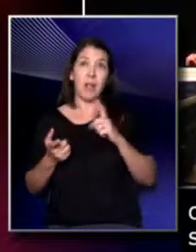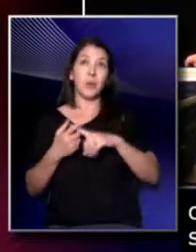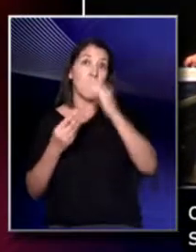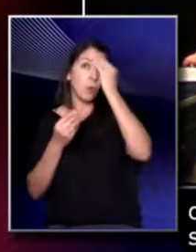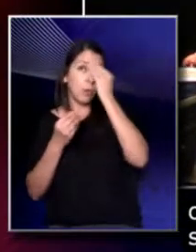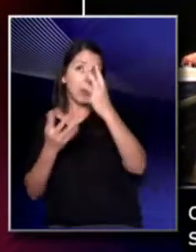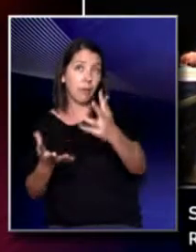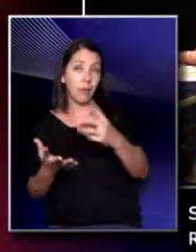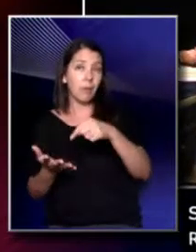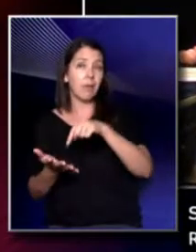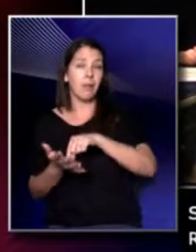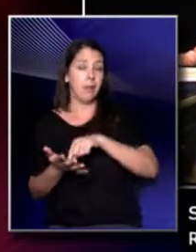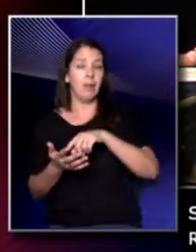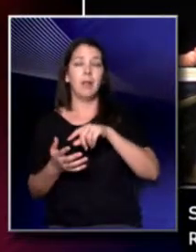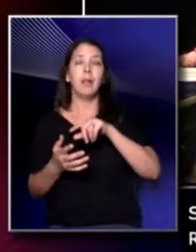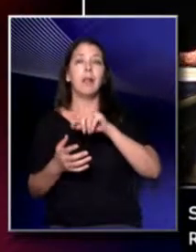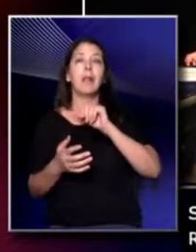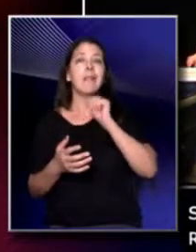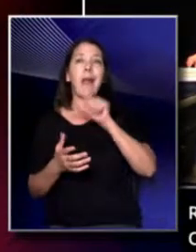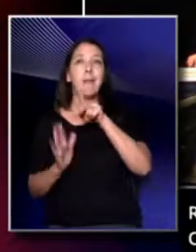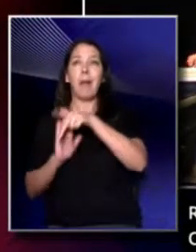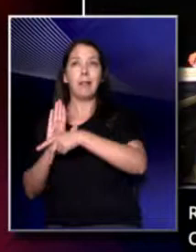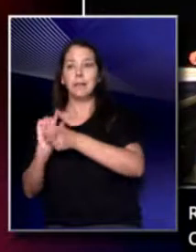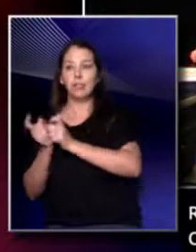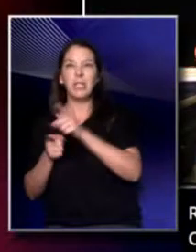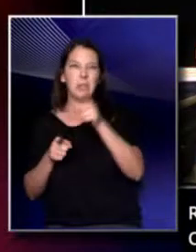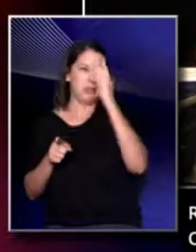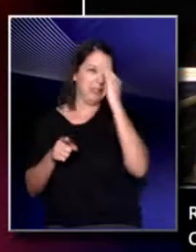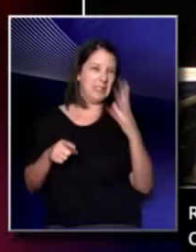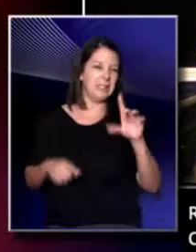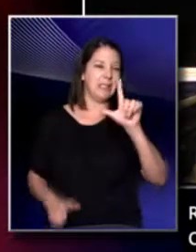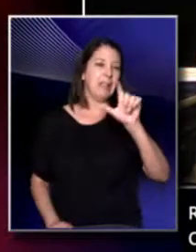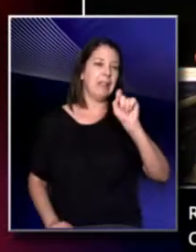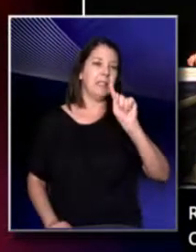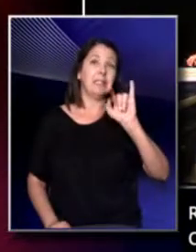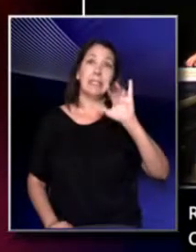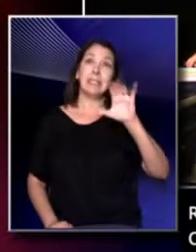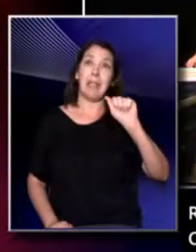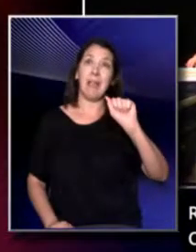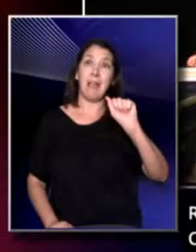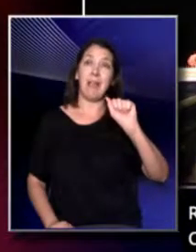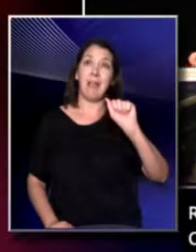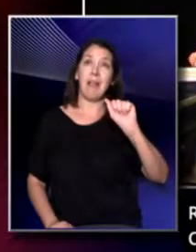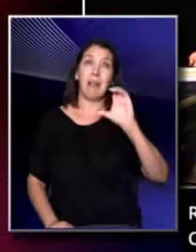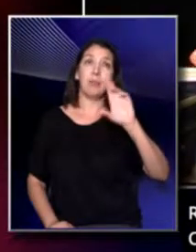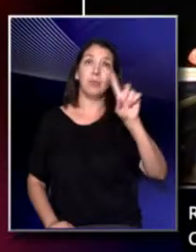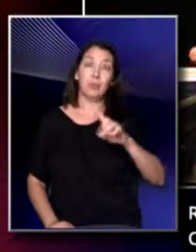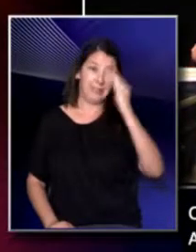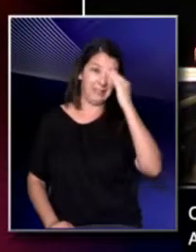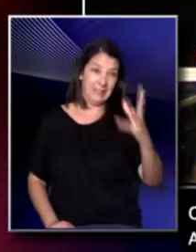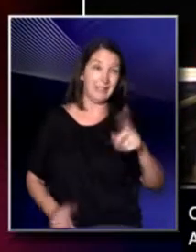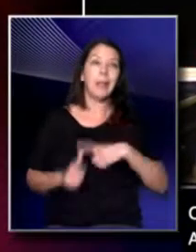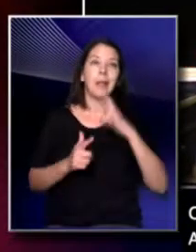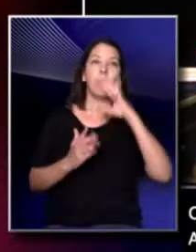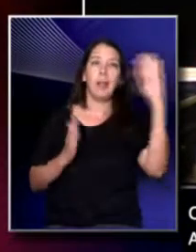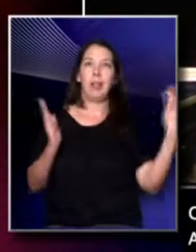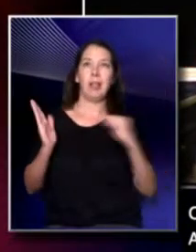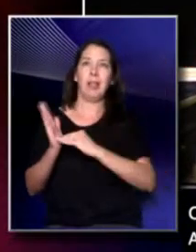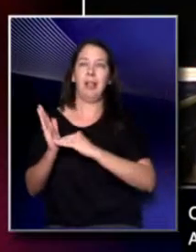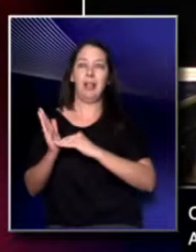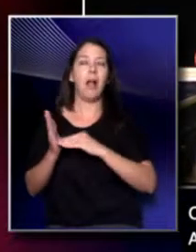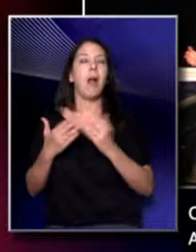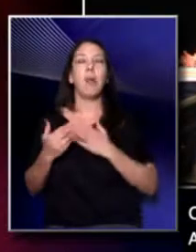outside of the policy changes, you let Leticia know, and then she'll put you on the agenda. Otherwise, you won't be on the agenda because we'll just assume it's in